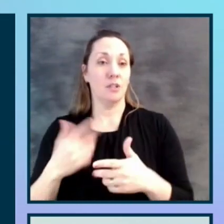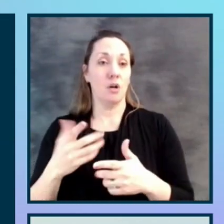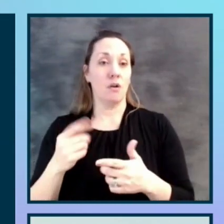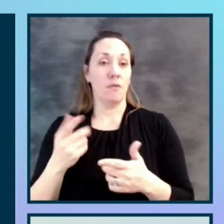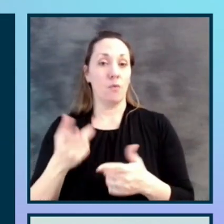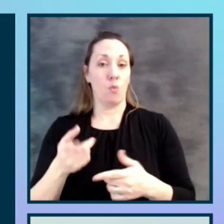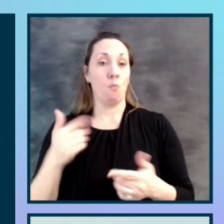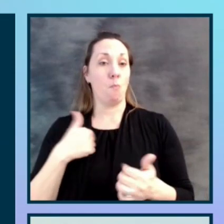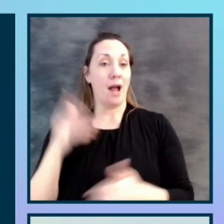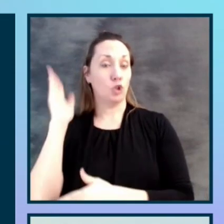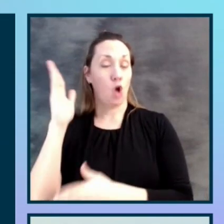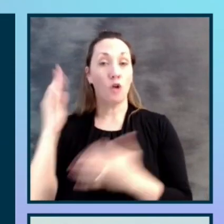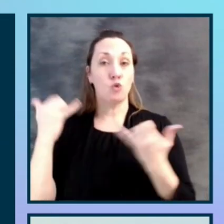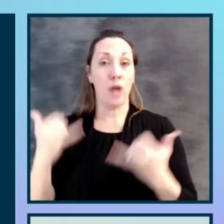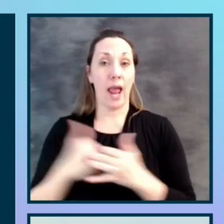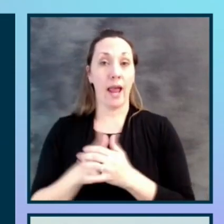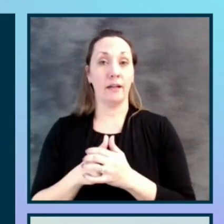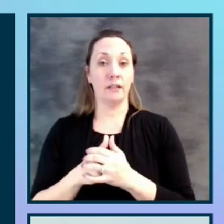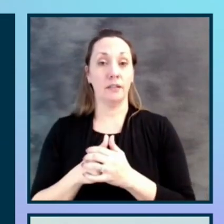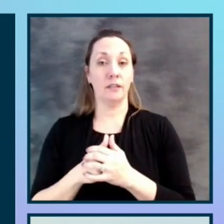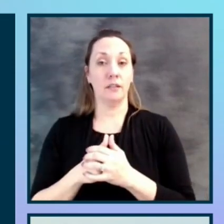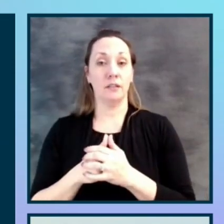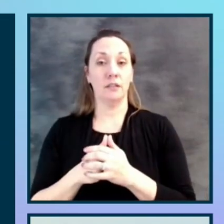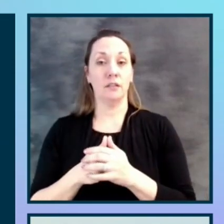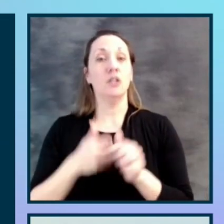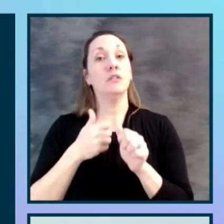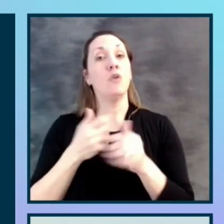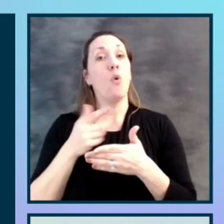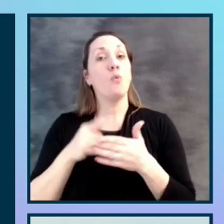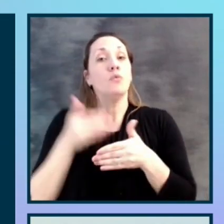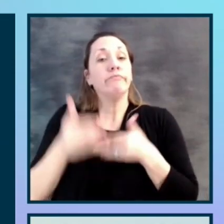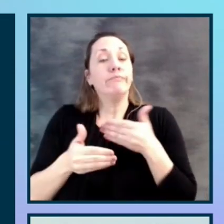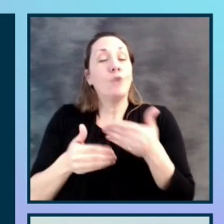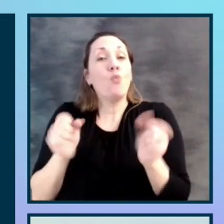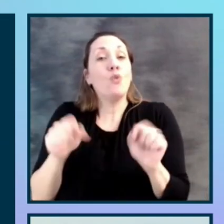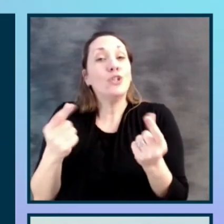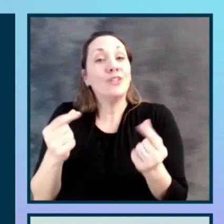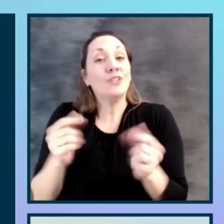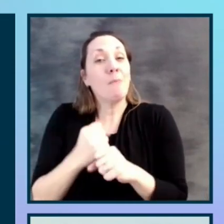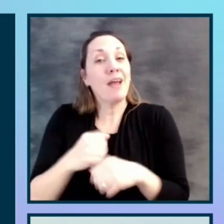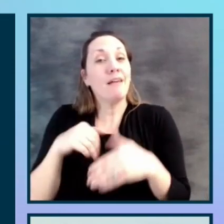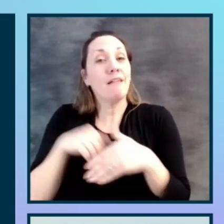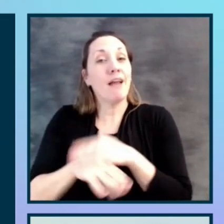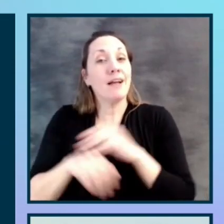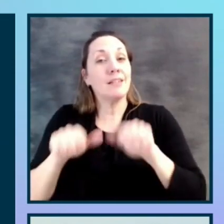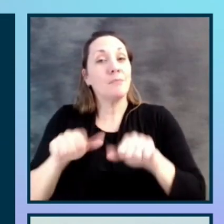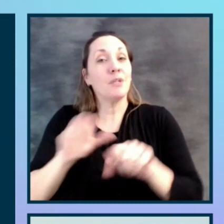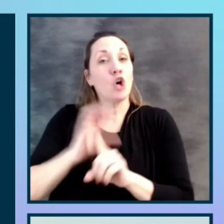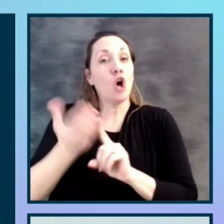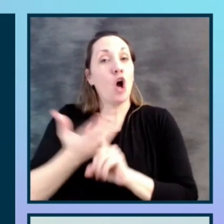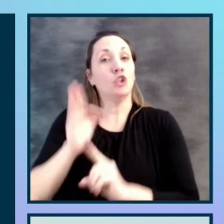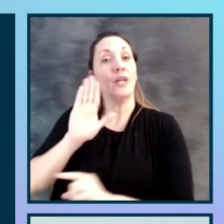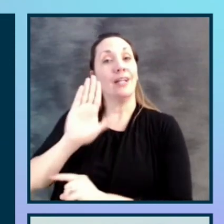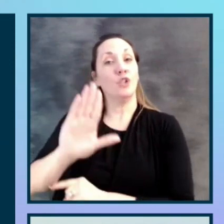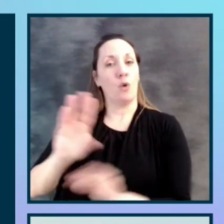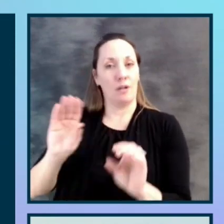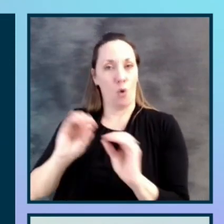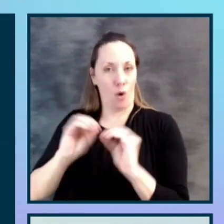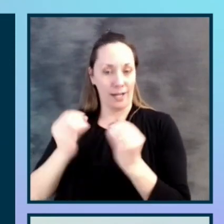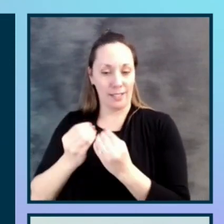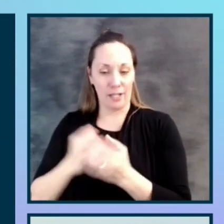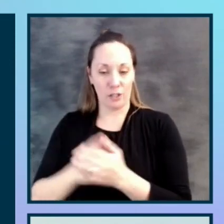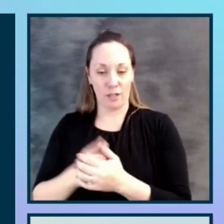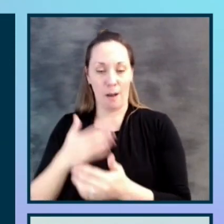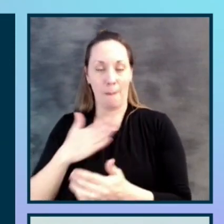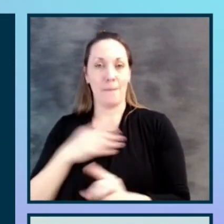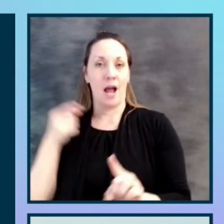today will focus on practical steps that you can take to build an accessible culture within your organization. My goal